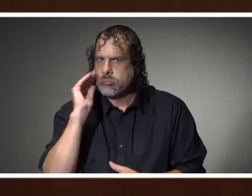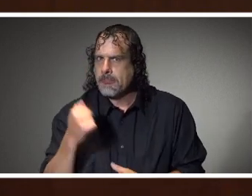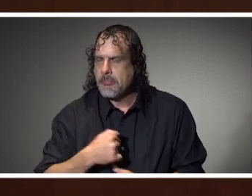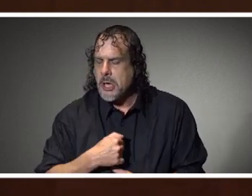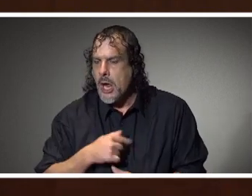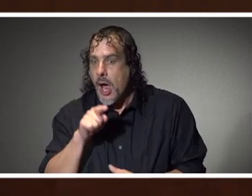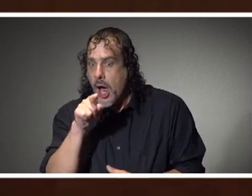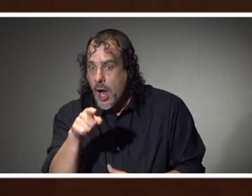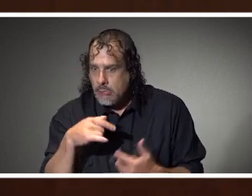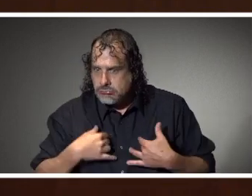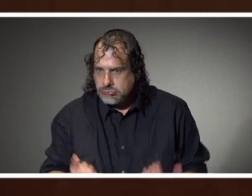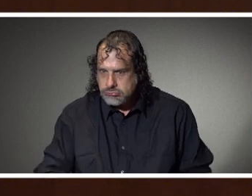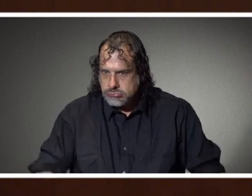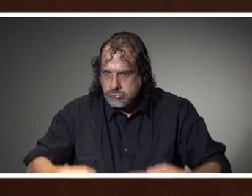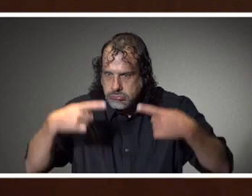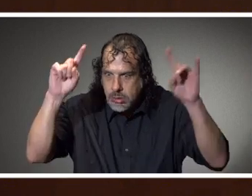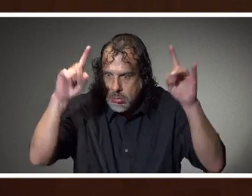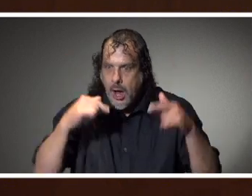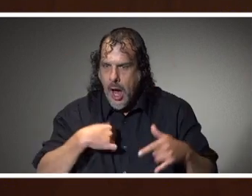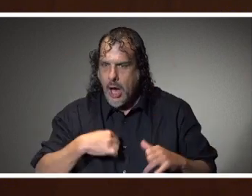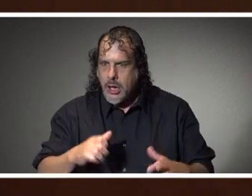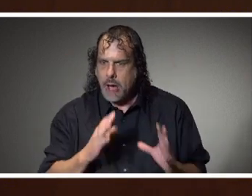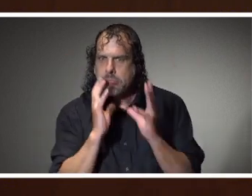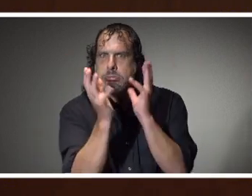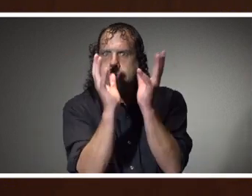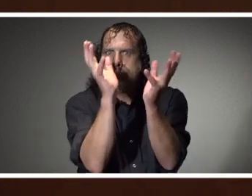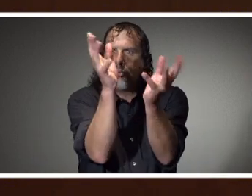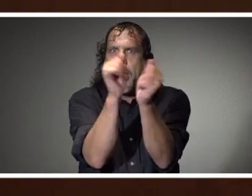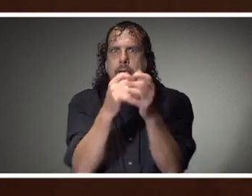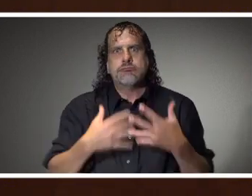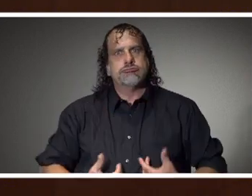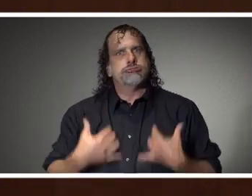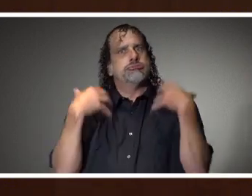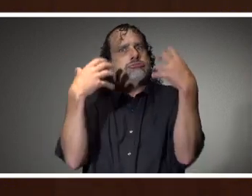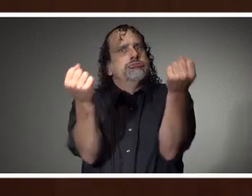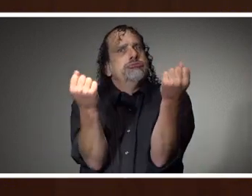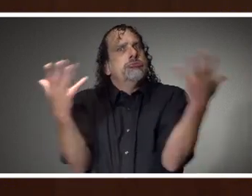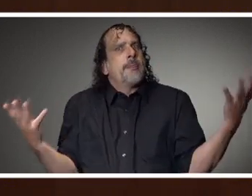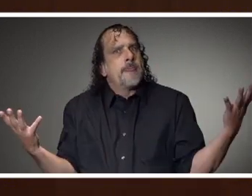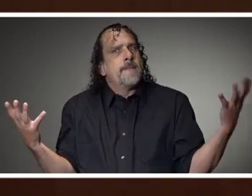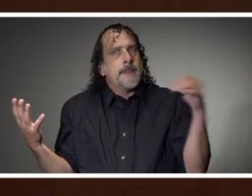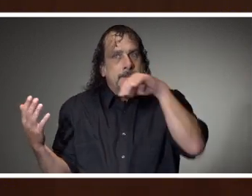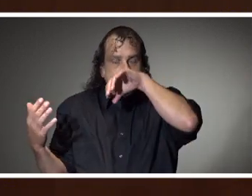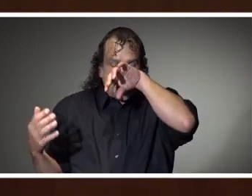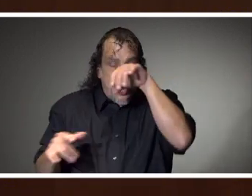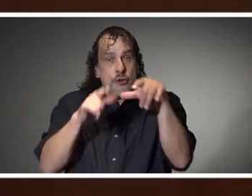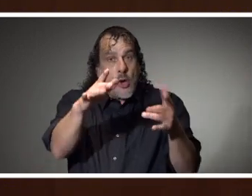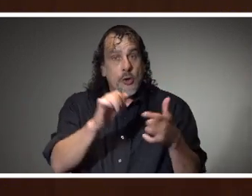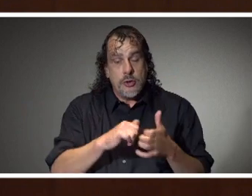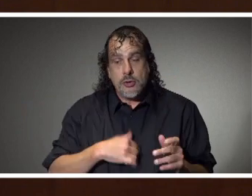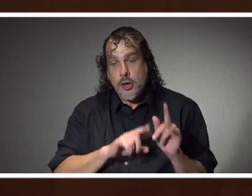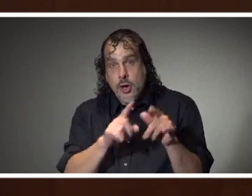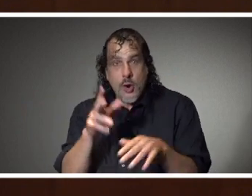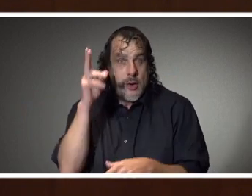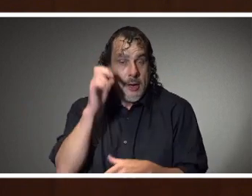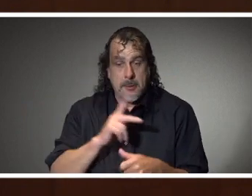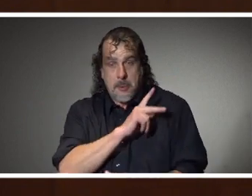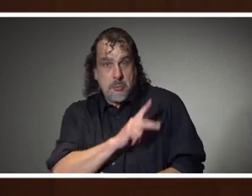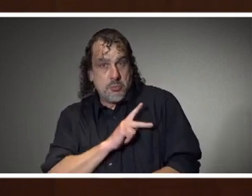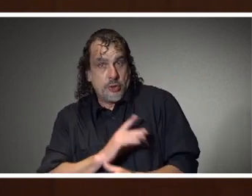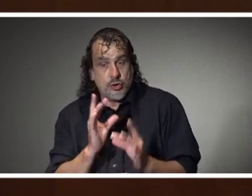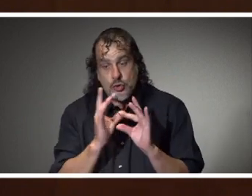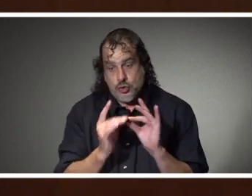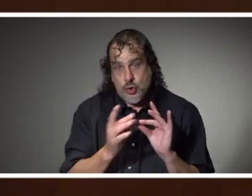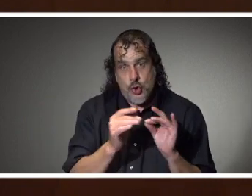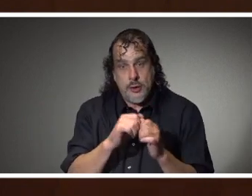experiencing, to where we know it's okay to talk about it. So you can go to this website and you can hear personal stories of people in